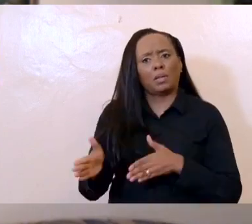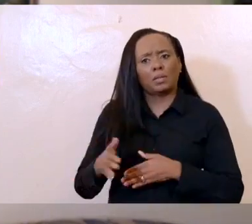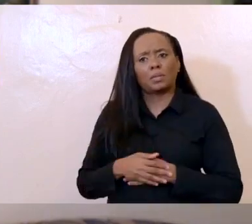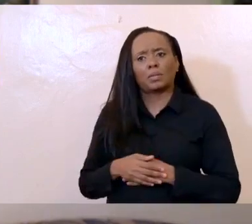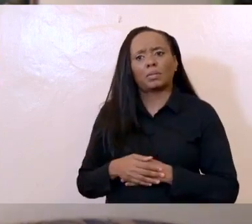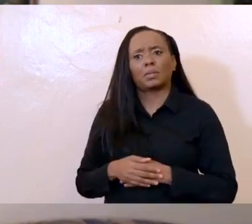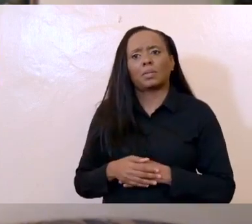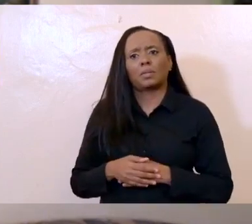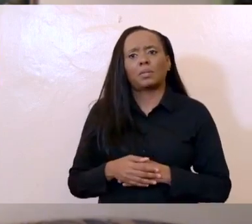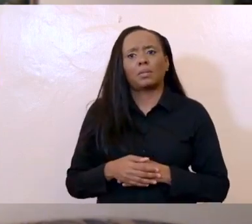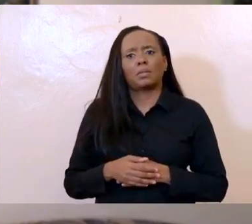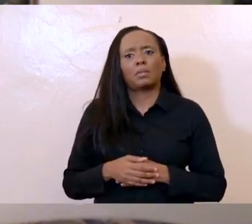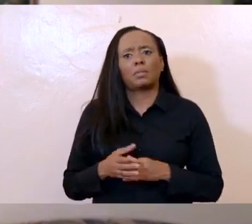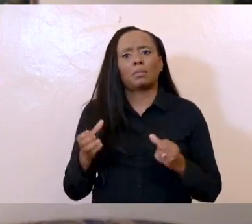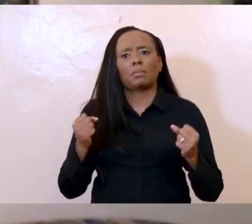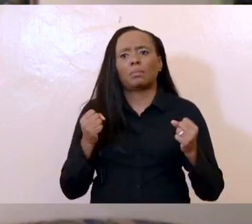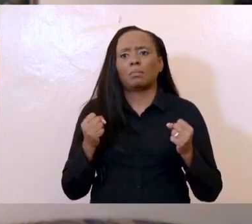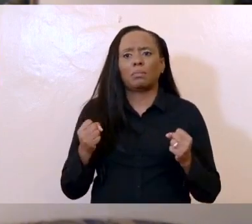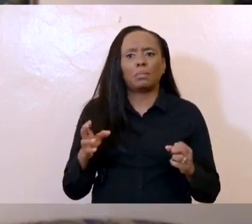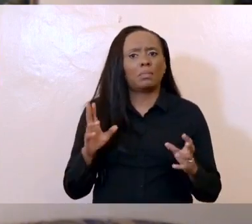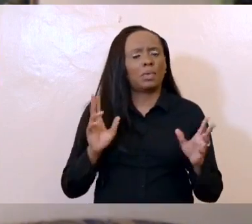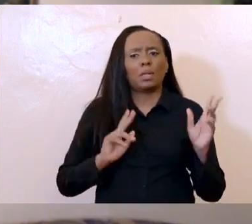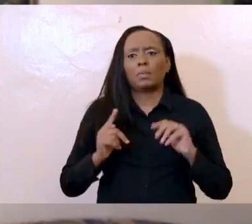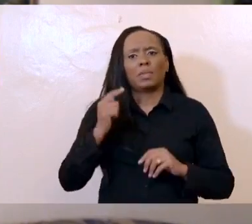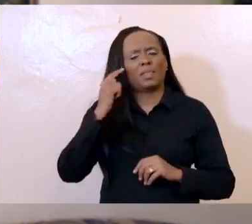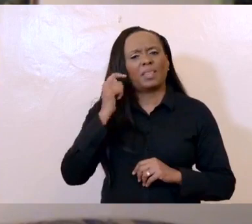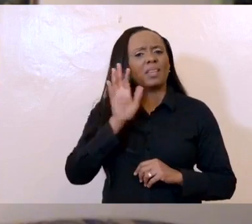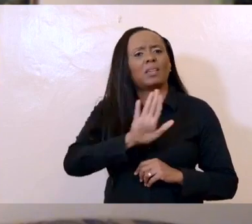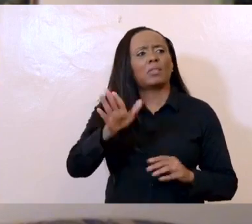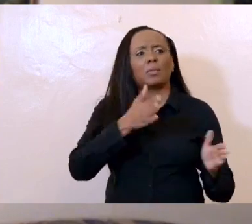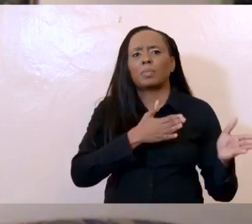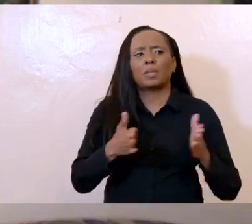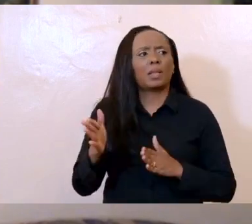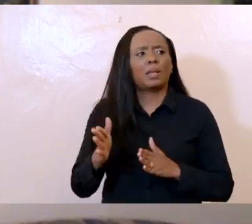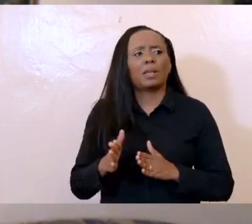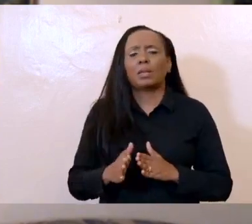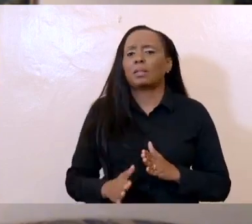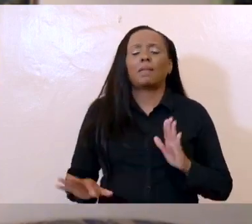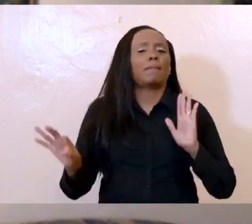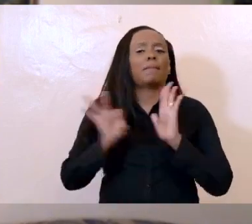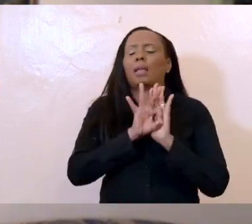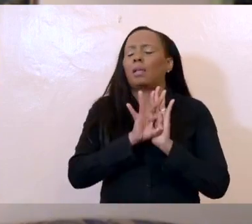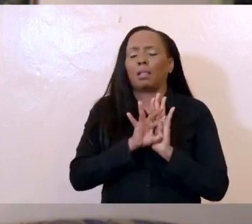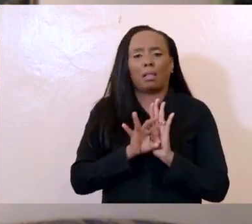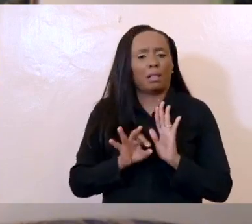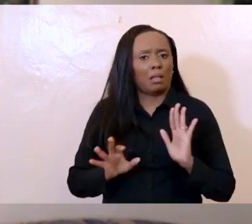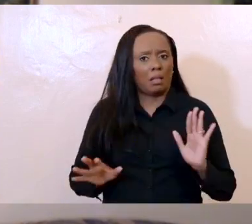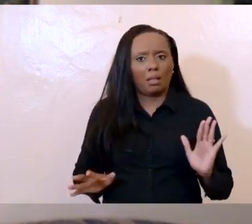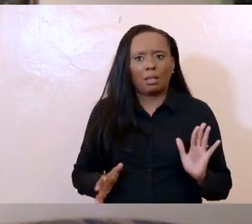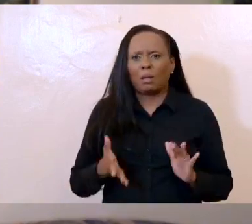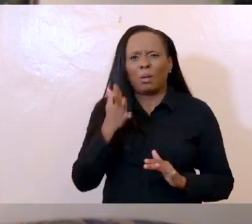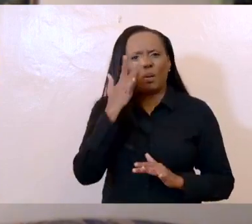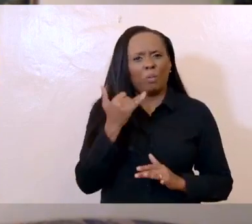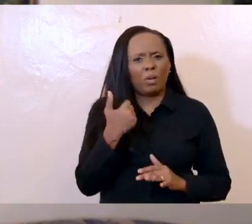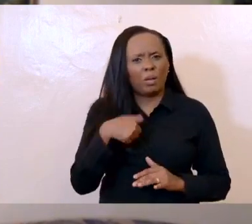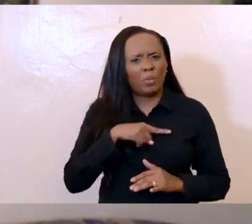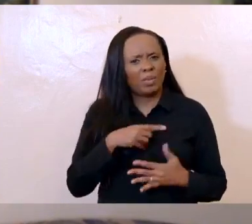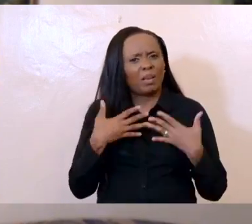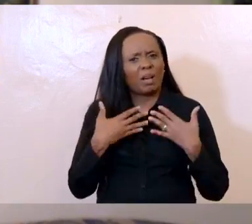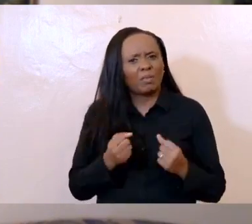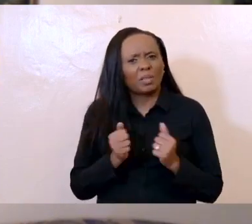your plan has failed to stop community spread. So in those circumstances, why should we have confidence in your word